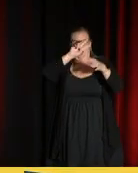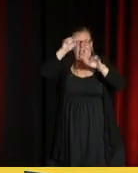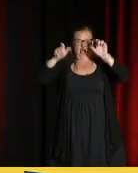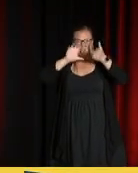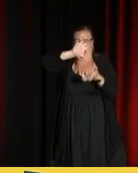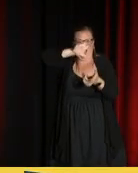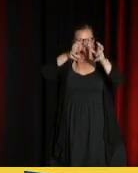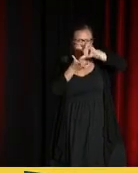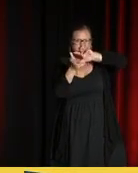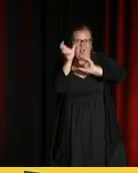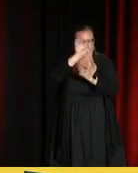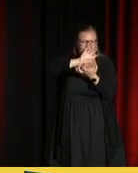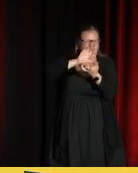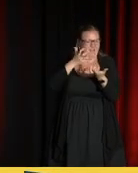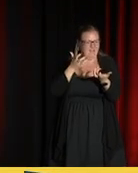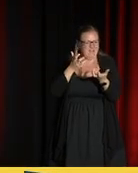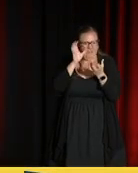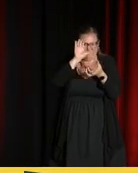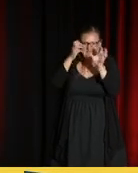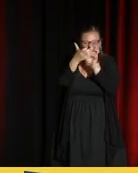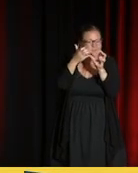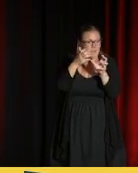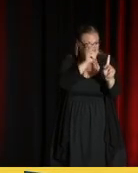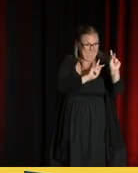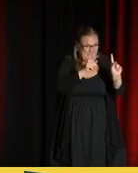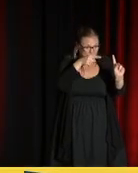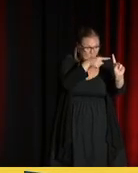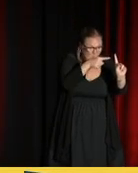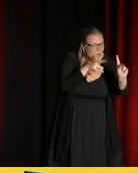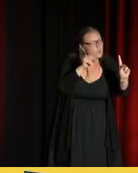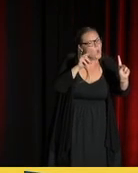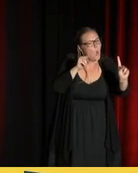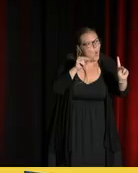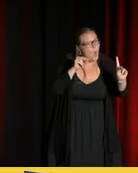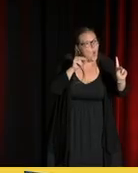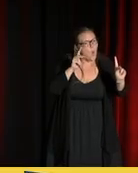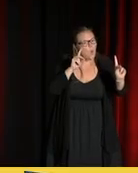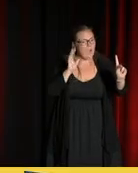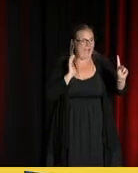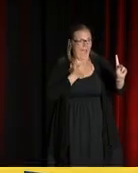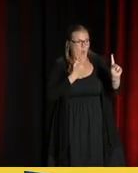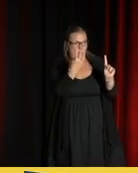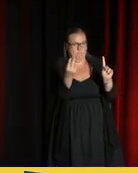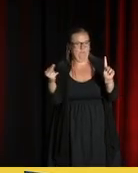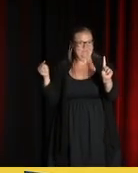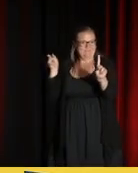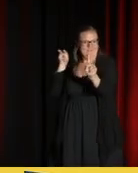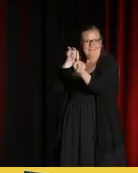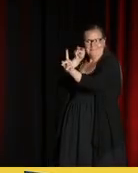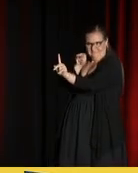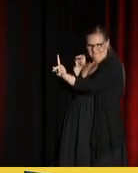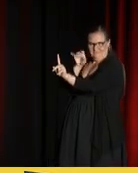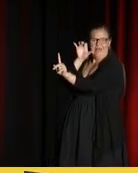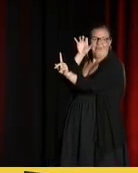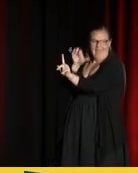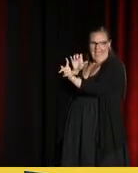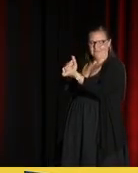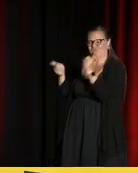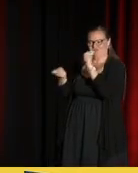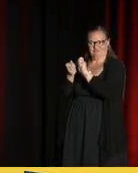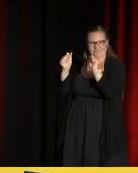down. Maybe it's not about the people at all, but our perspective that changes